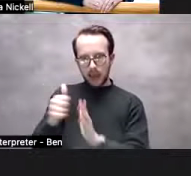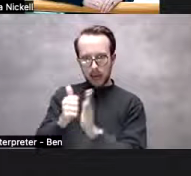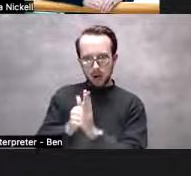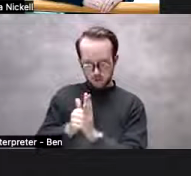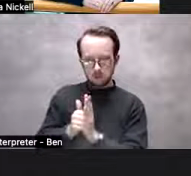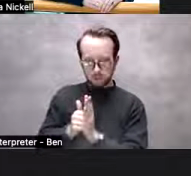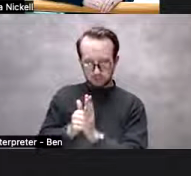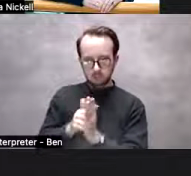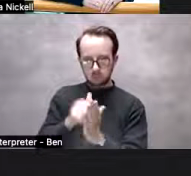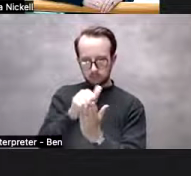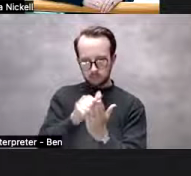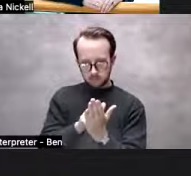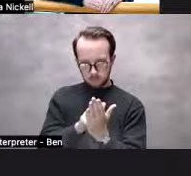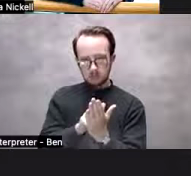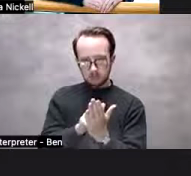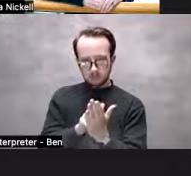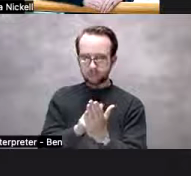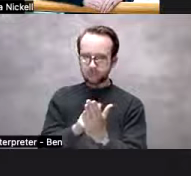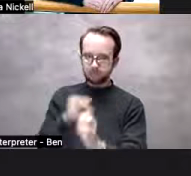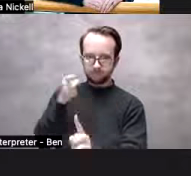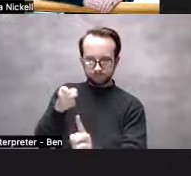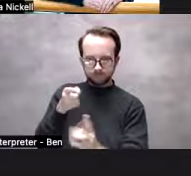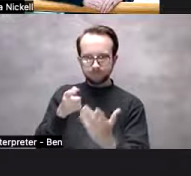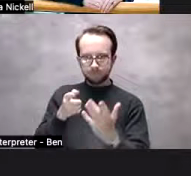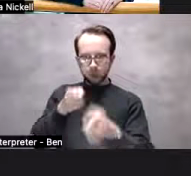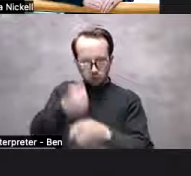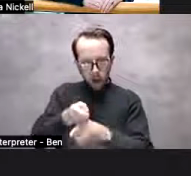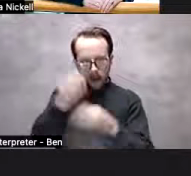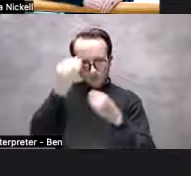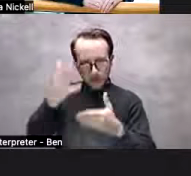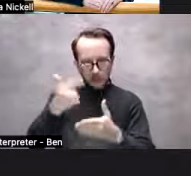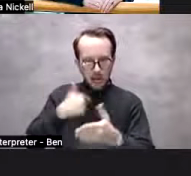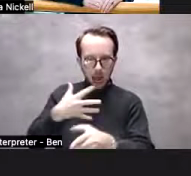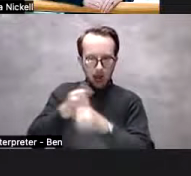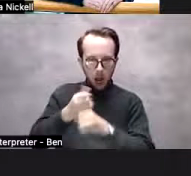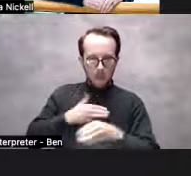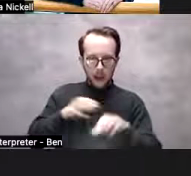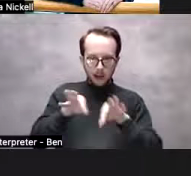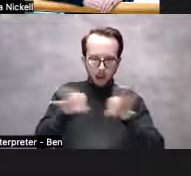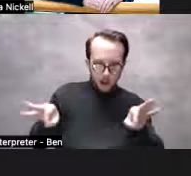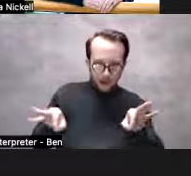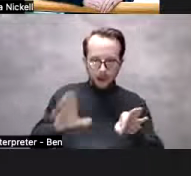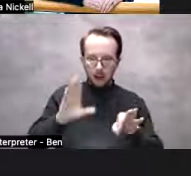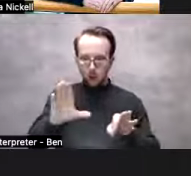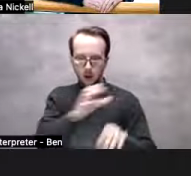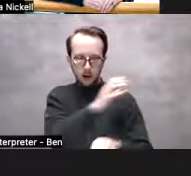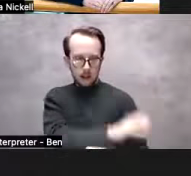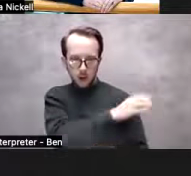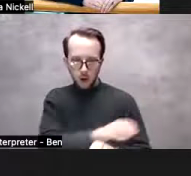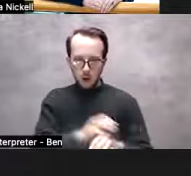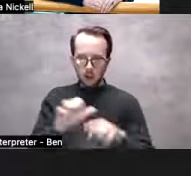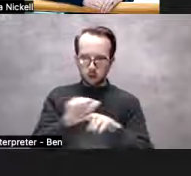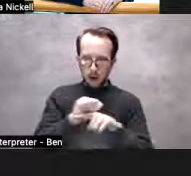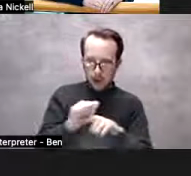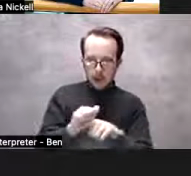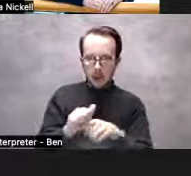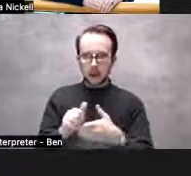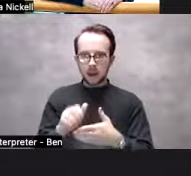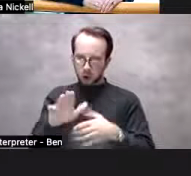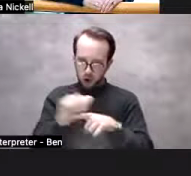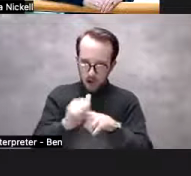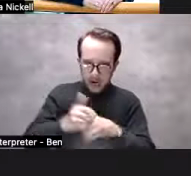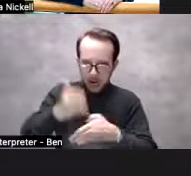about, correct information about when you received your terminal degree or if you had clinical training, basically when your training period ended